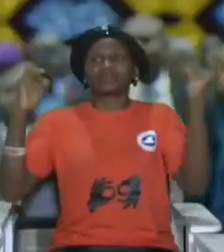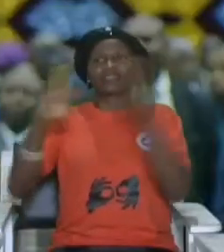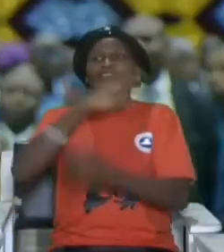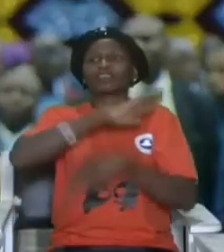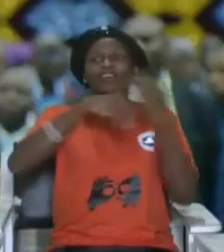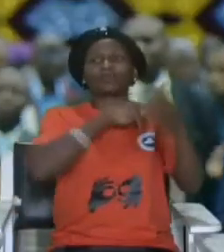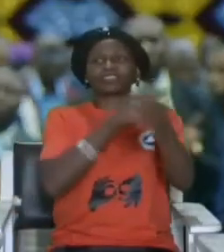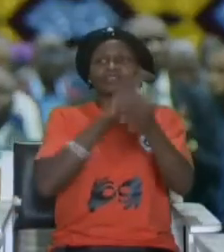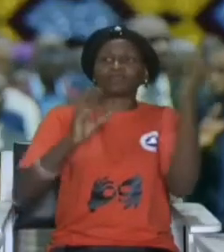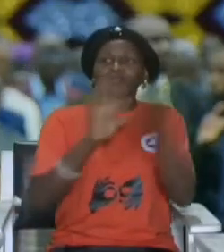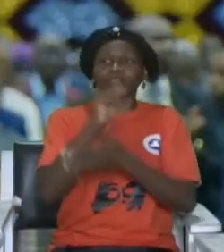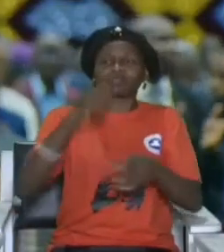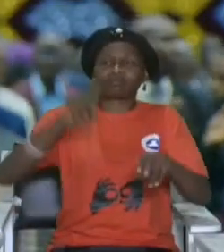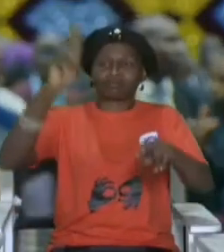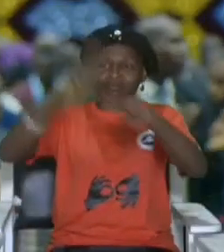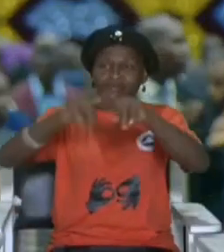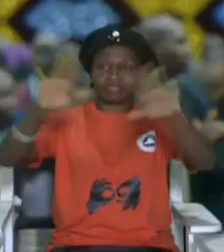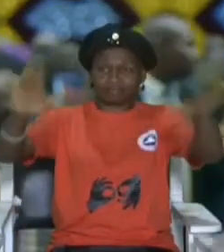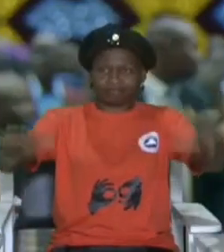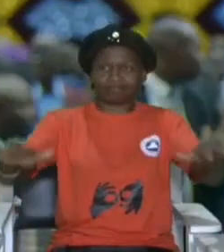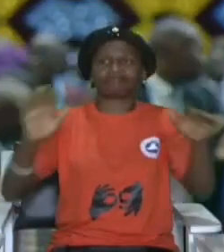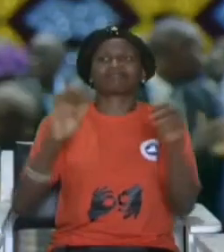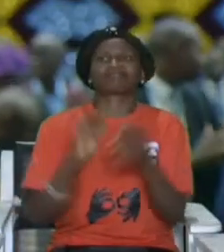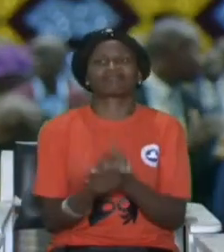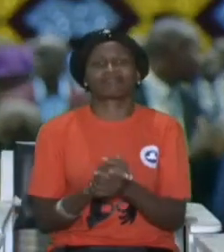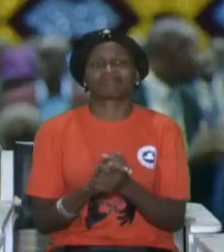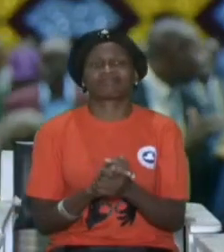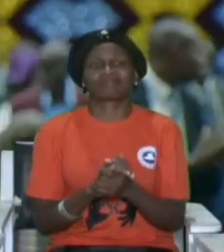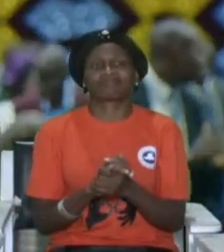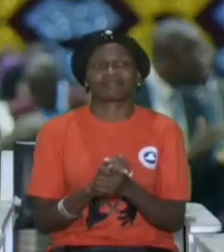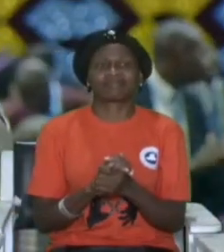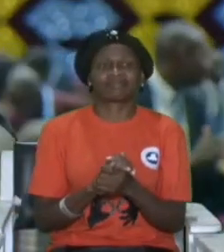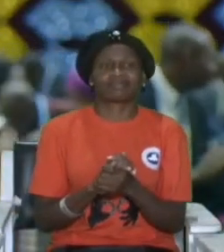if you believe that as you take your seat.